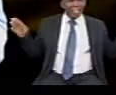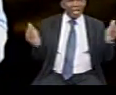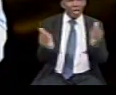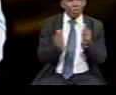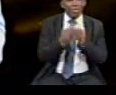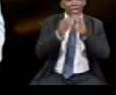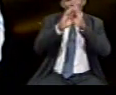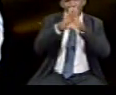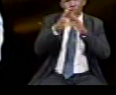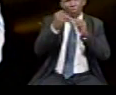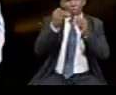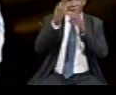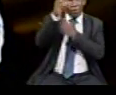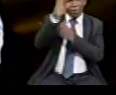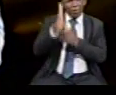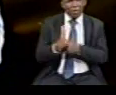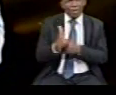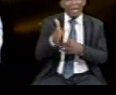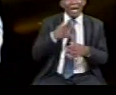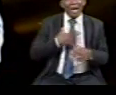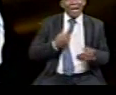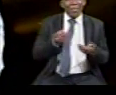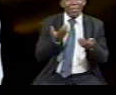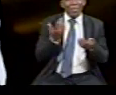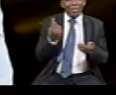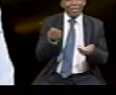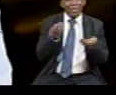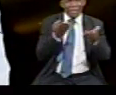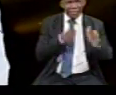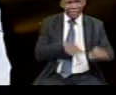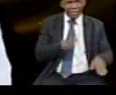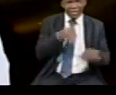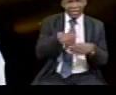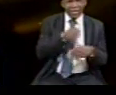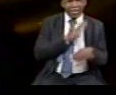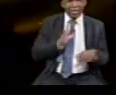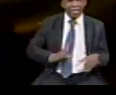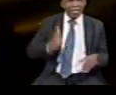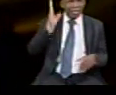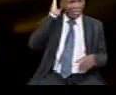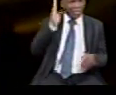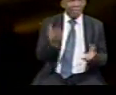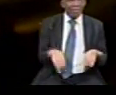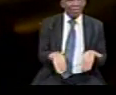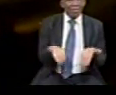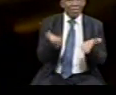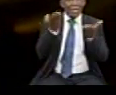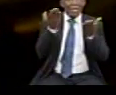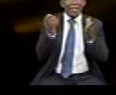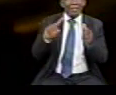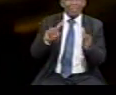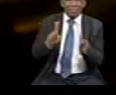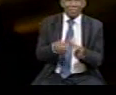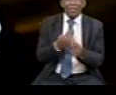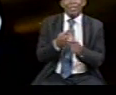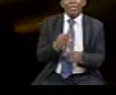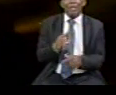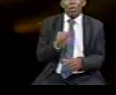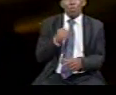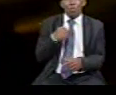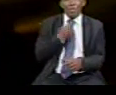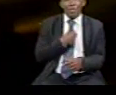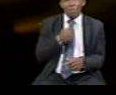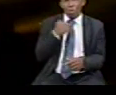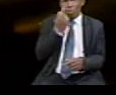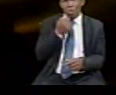of God, and the dead in Christ shall rise first. Then we which are alive and remain. Who are the people who will alive and remain?